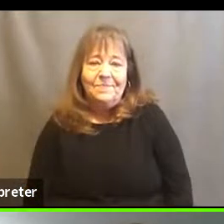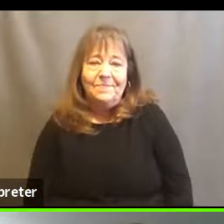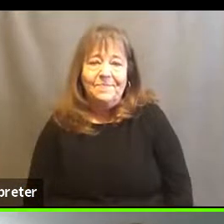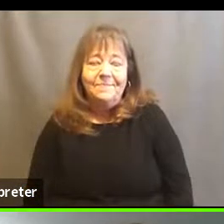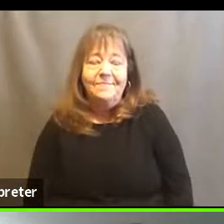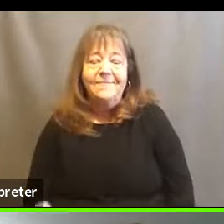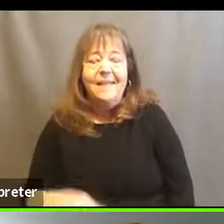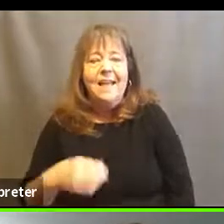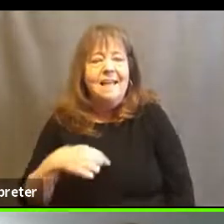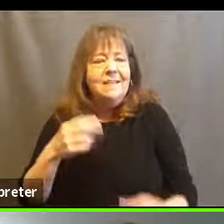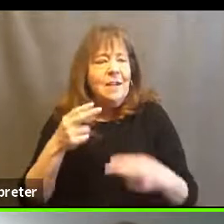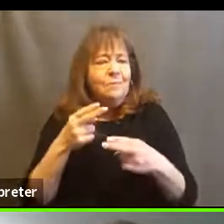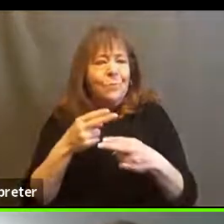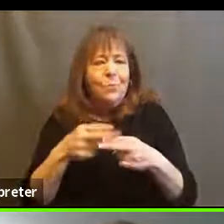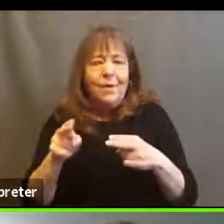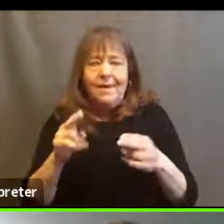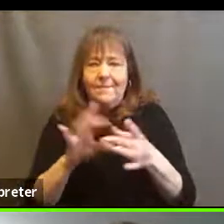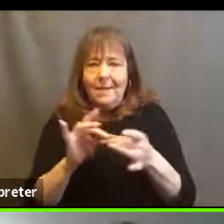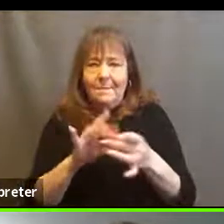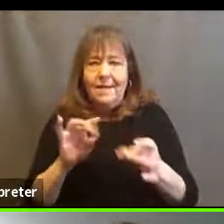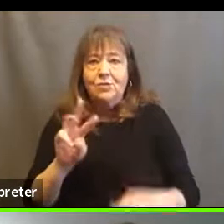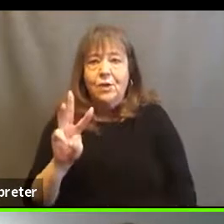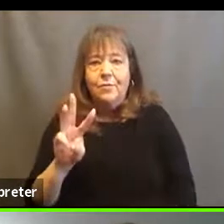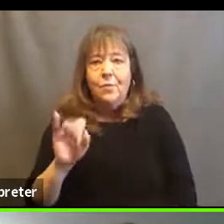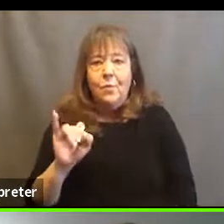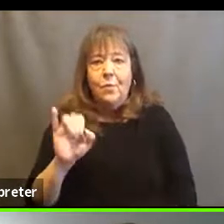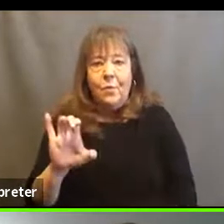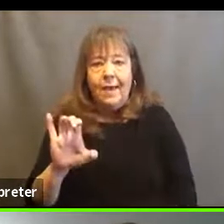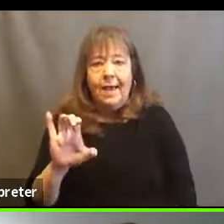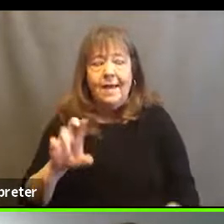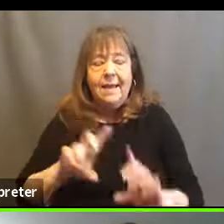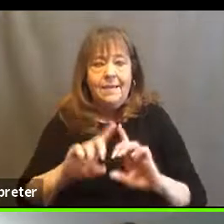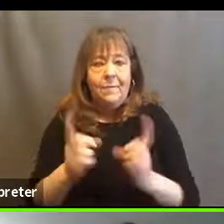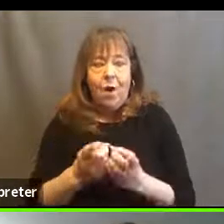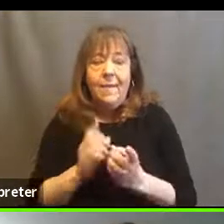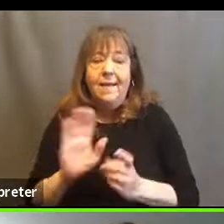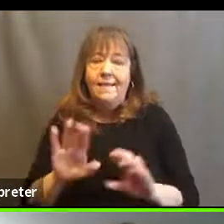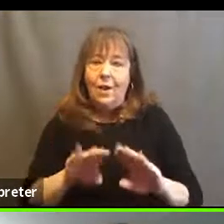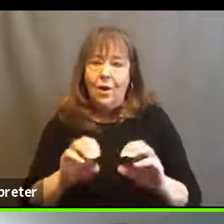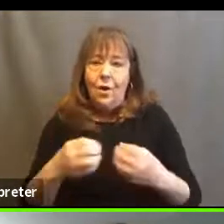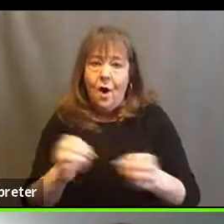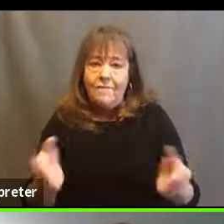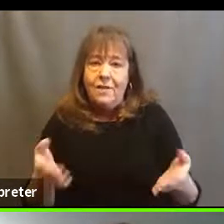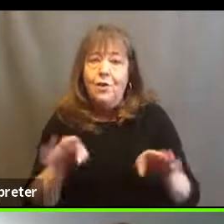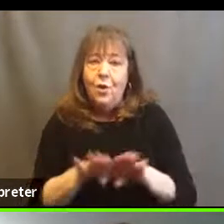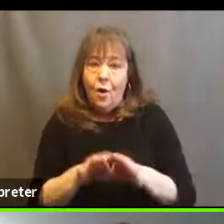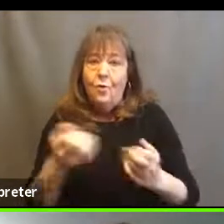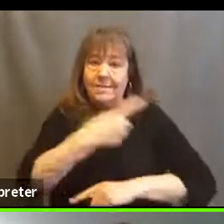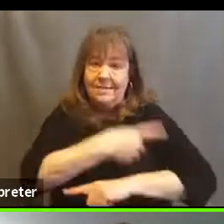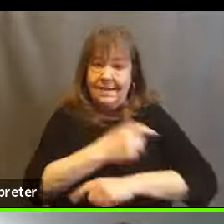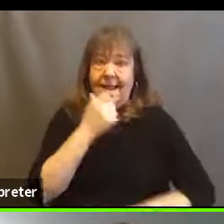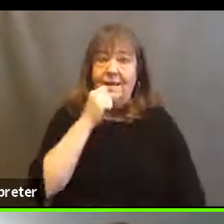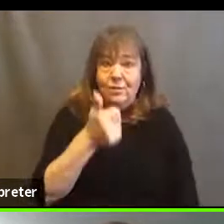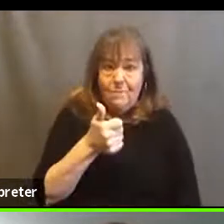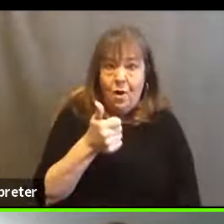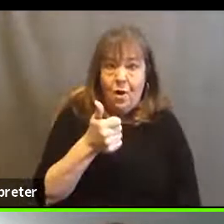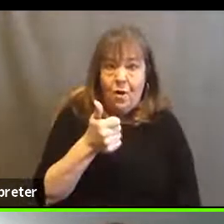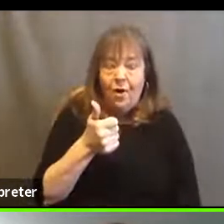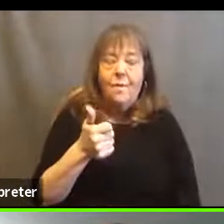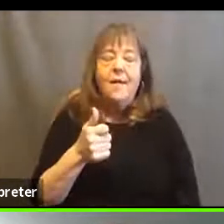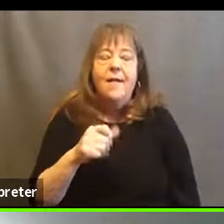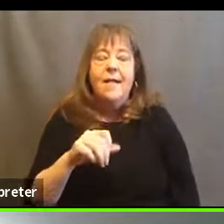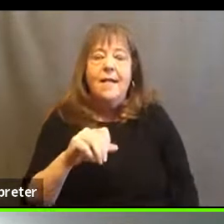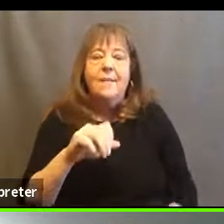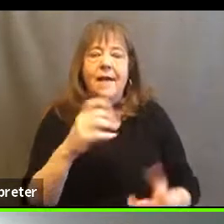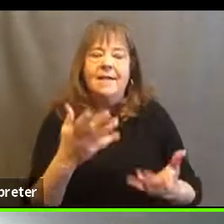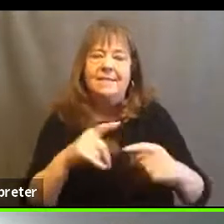take a moment just to mention our WIC department. Their offices will also remain closed today and tomorrow. However, conditions